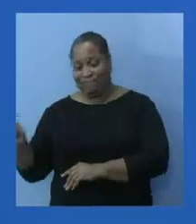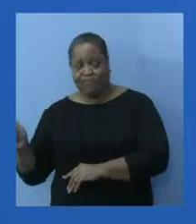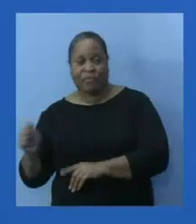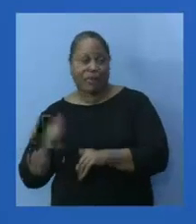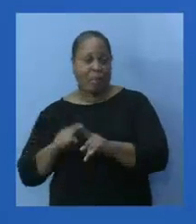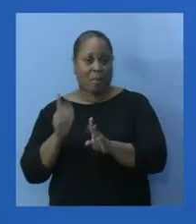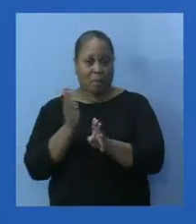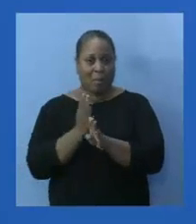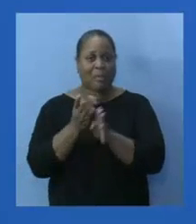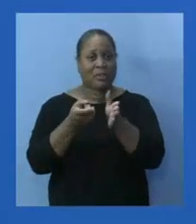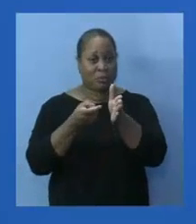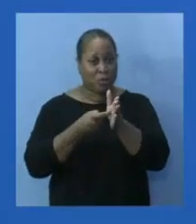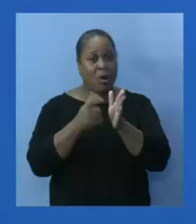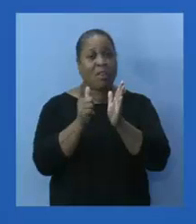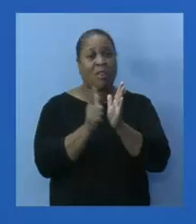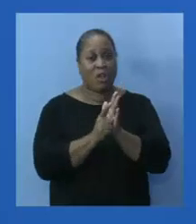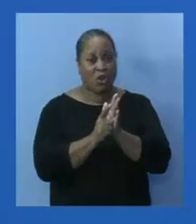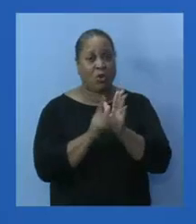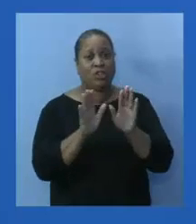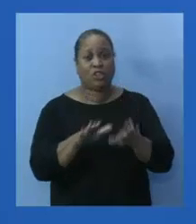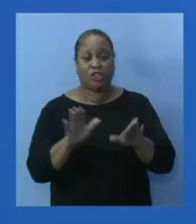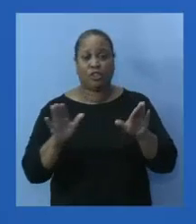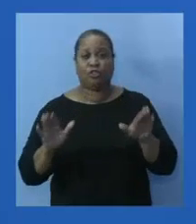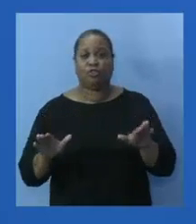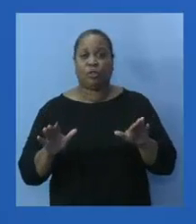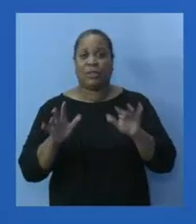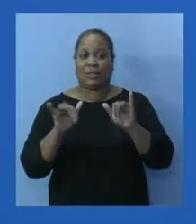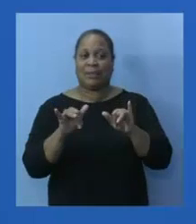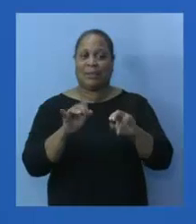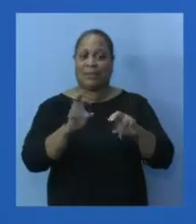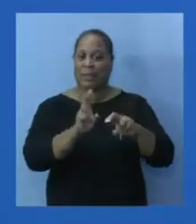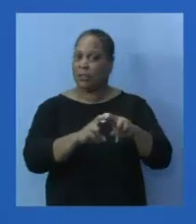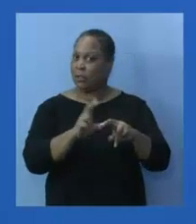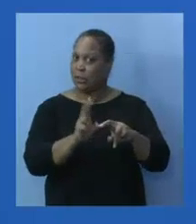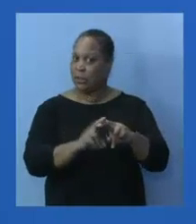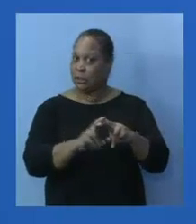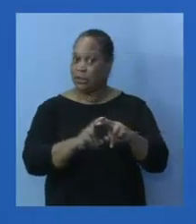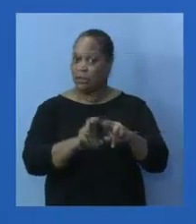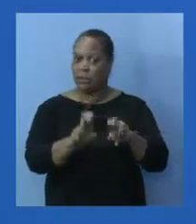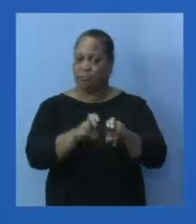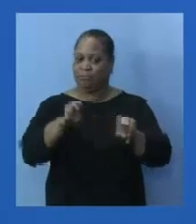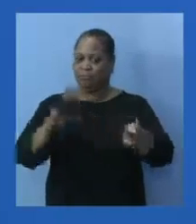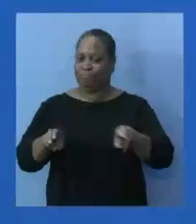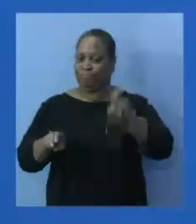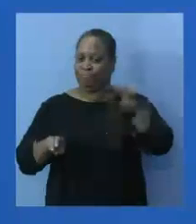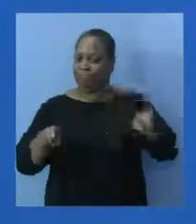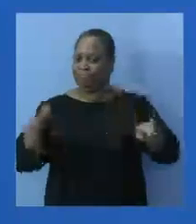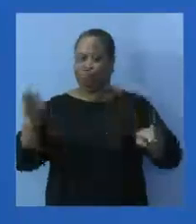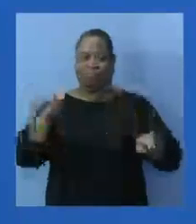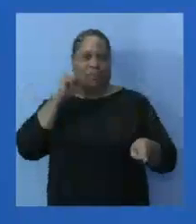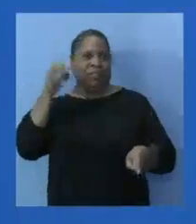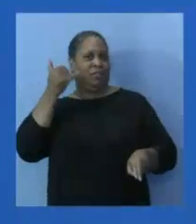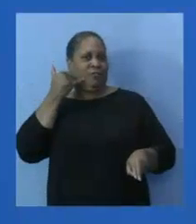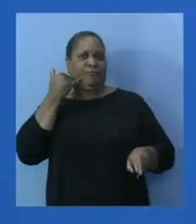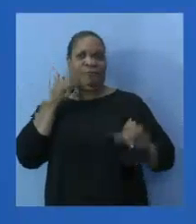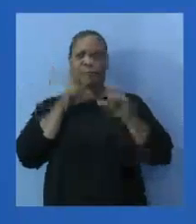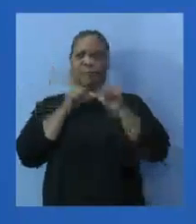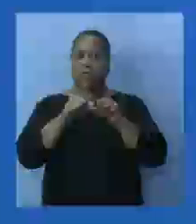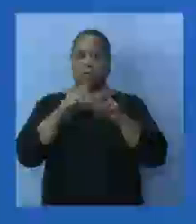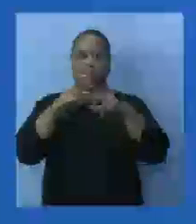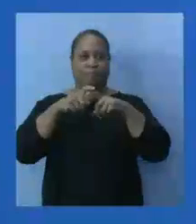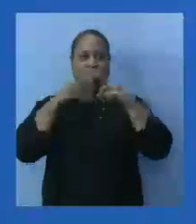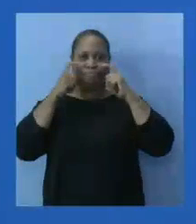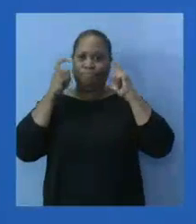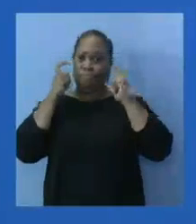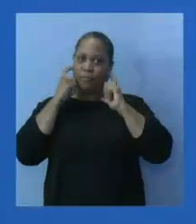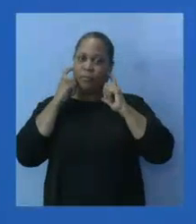are requiring, as the law does, for children to remain in their seats. They're not permitted to be on their phone. They're supposed to continue to wear their mask, as